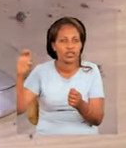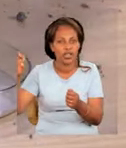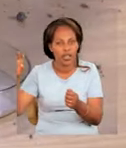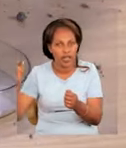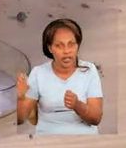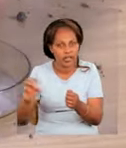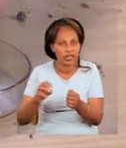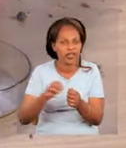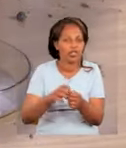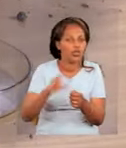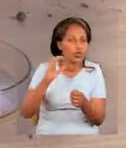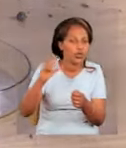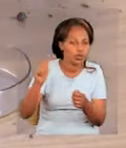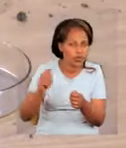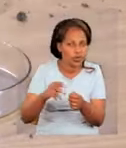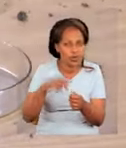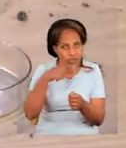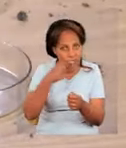a dicotyledon.